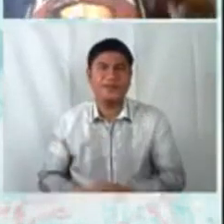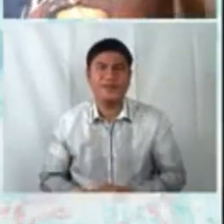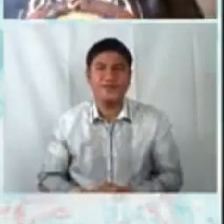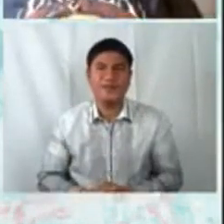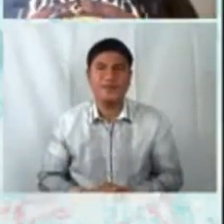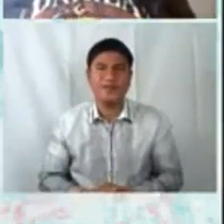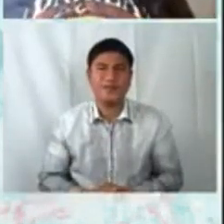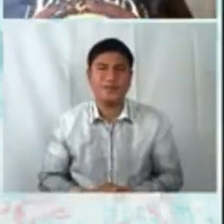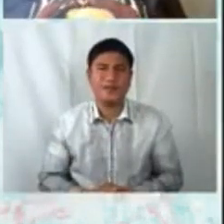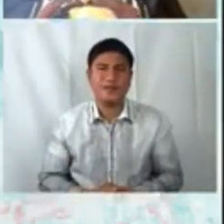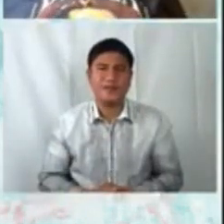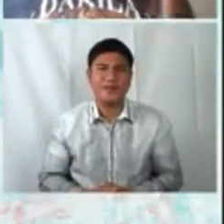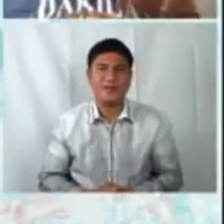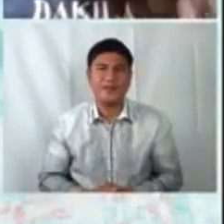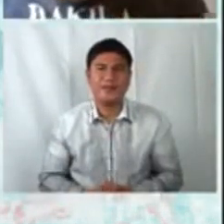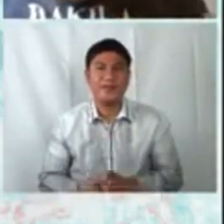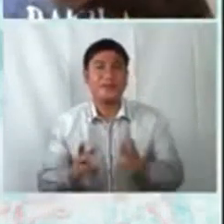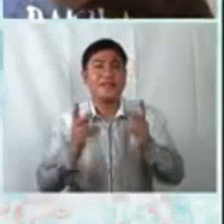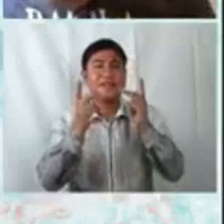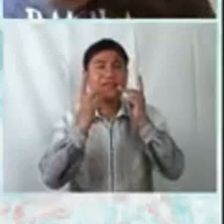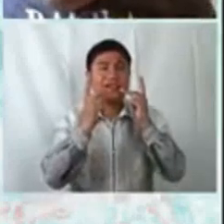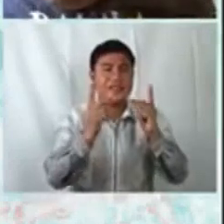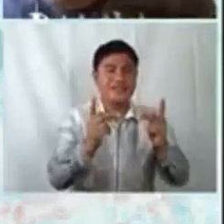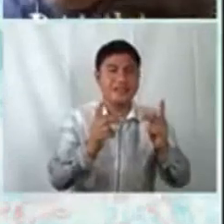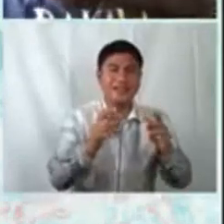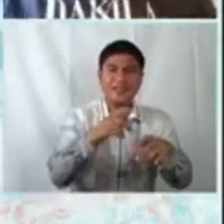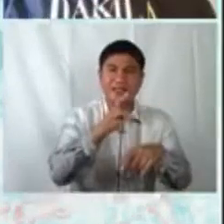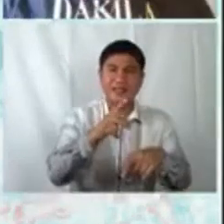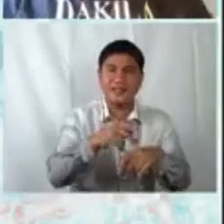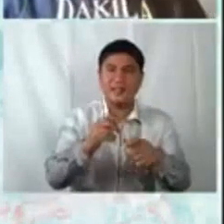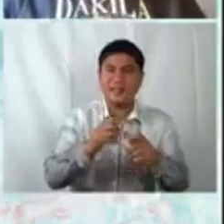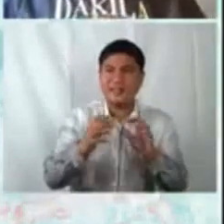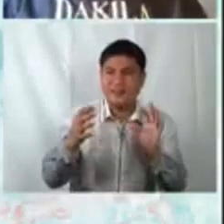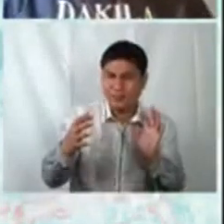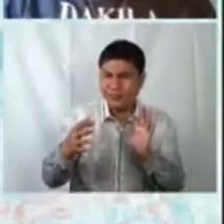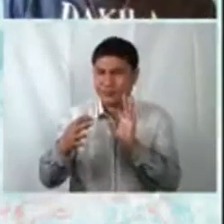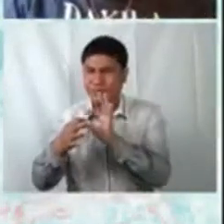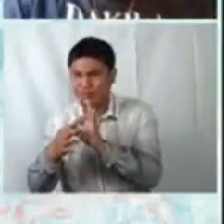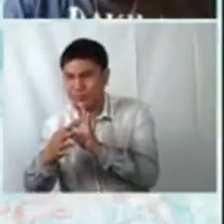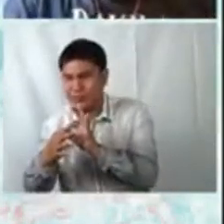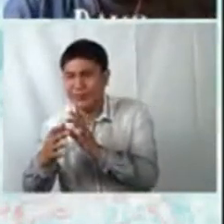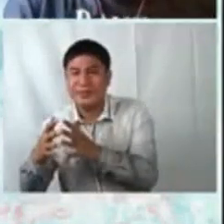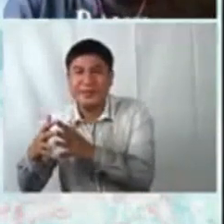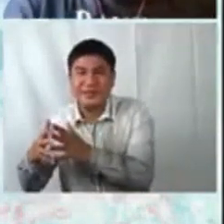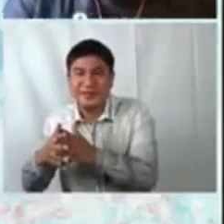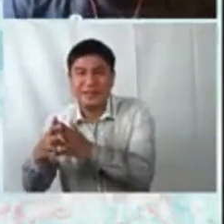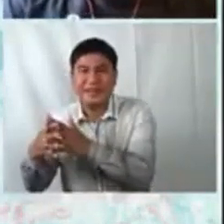Ay, nagpo-claim ka nga ng Philippine independence, tinali mo naman yung sarili mo sa Amerika.